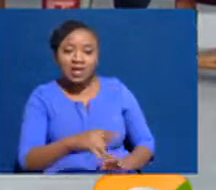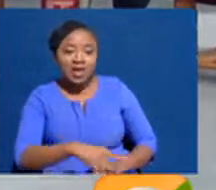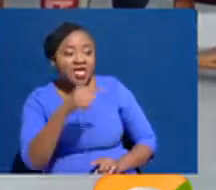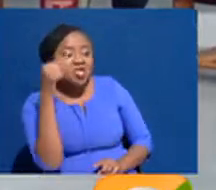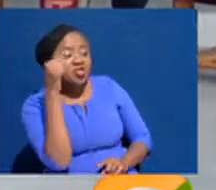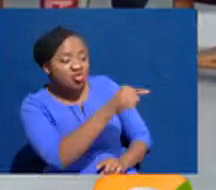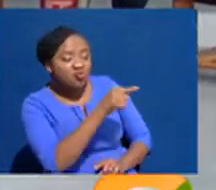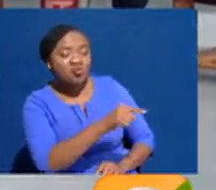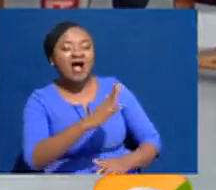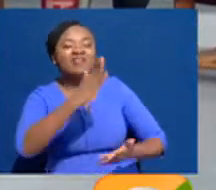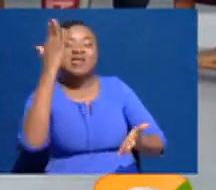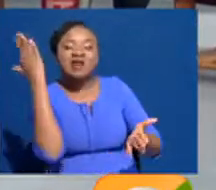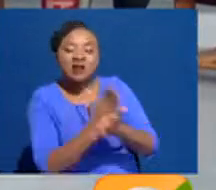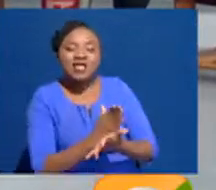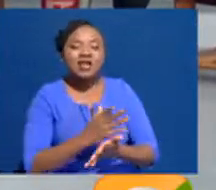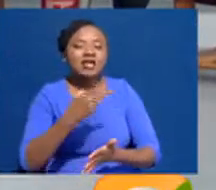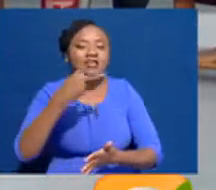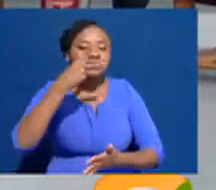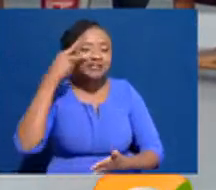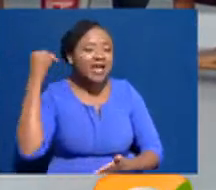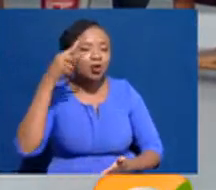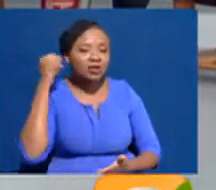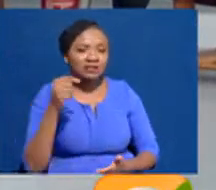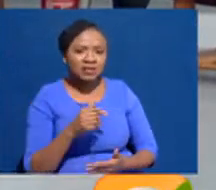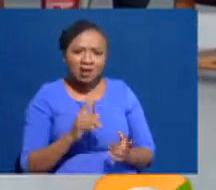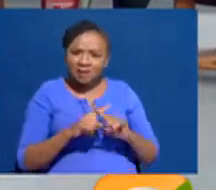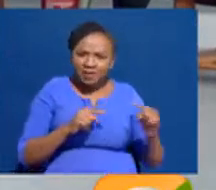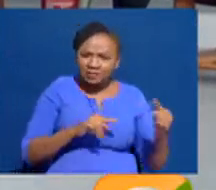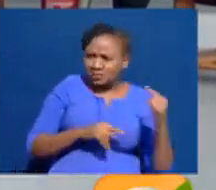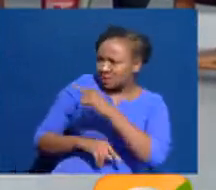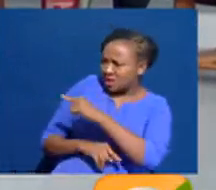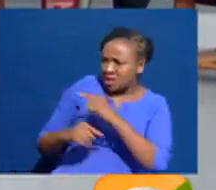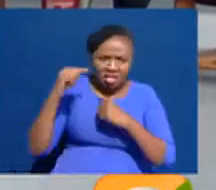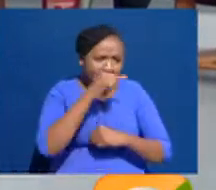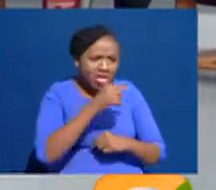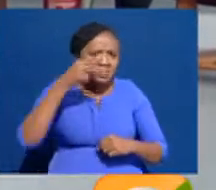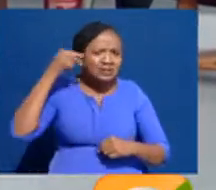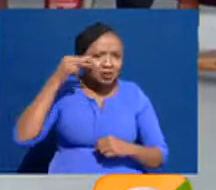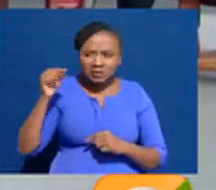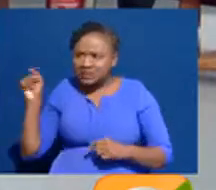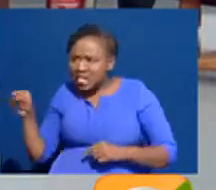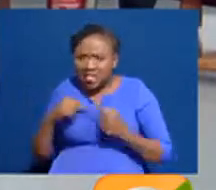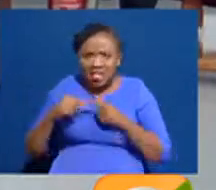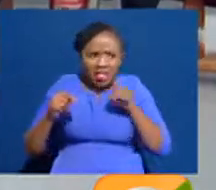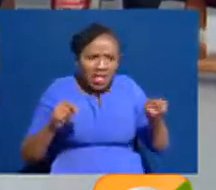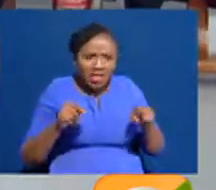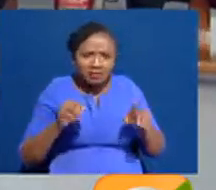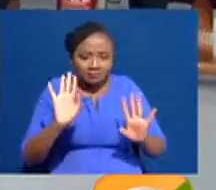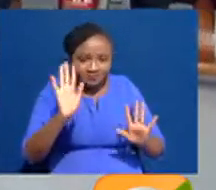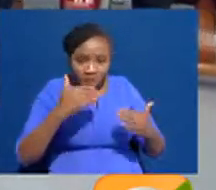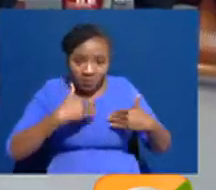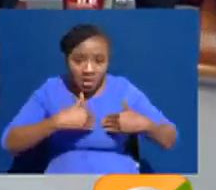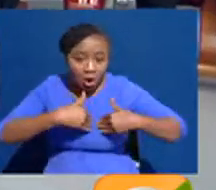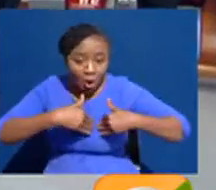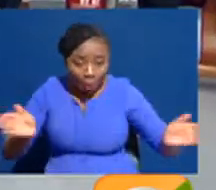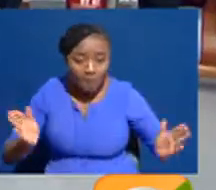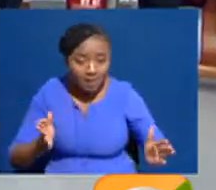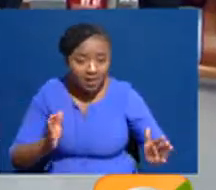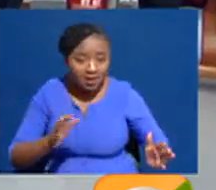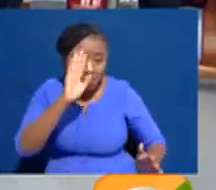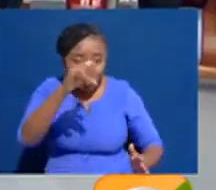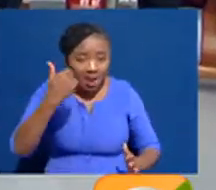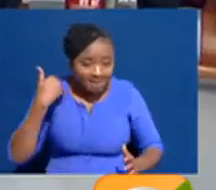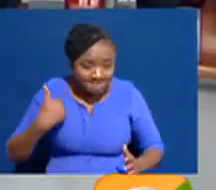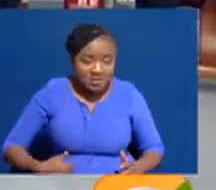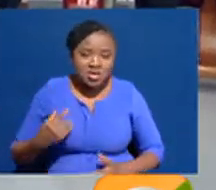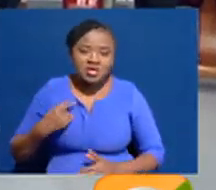terrorists hiding. Let me tell you. You're each calling each other terrorists. And I'll be very honest with you, because I have been in almost